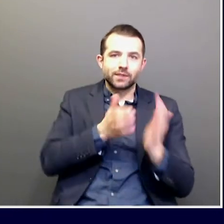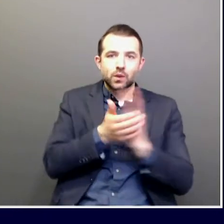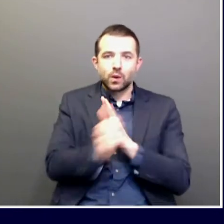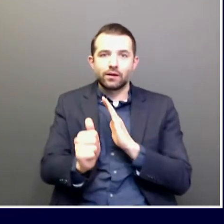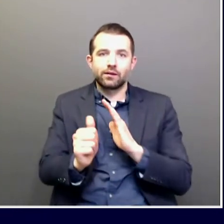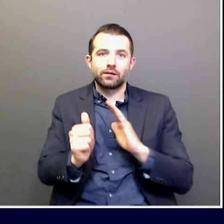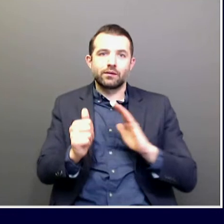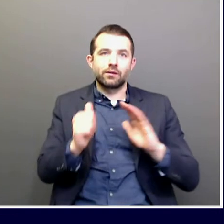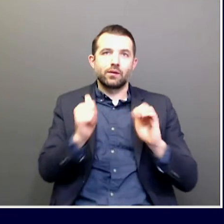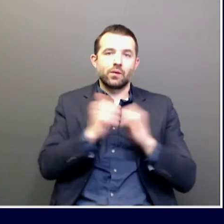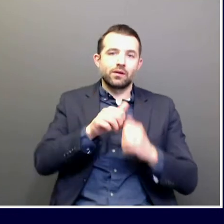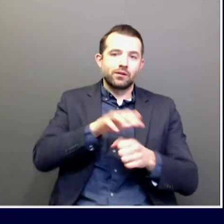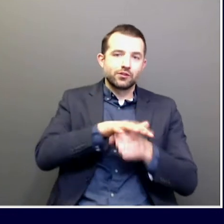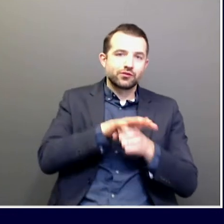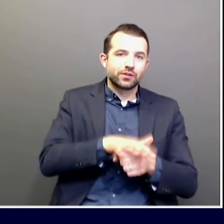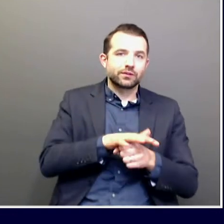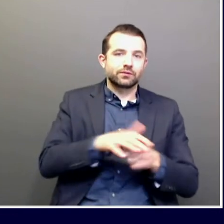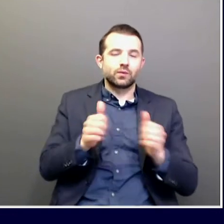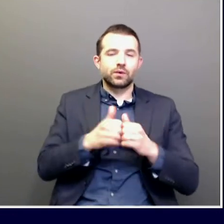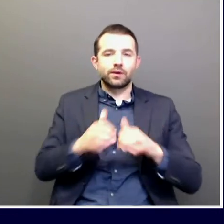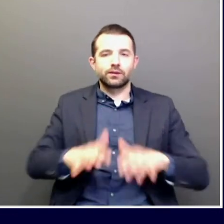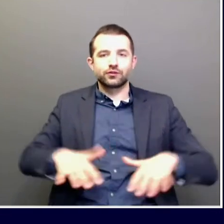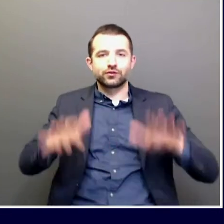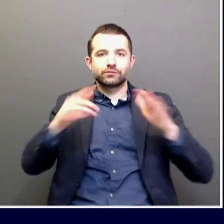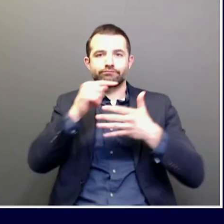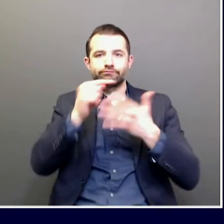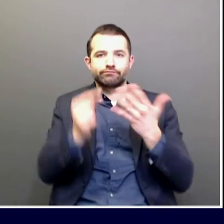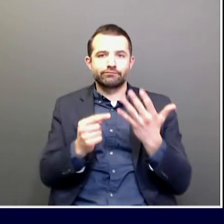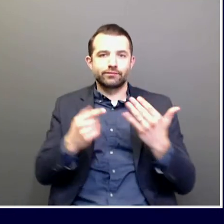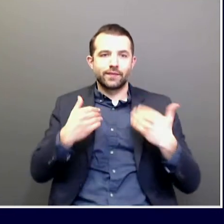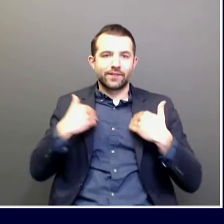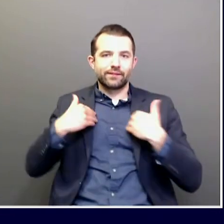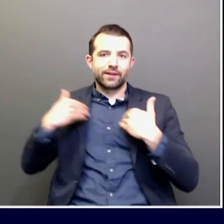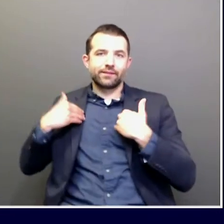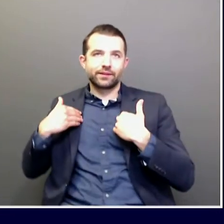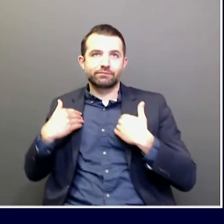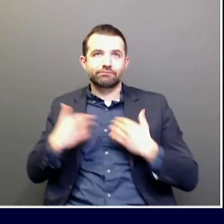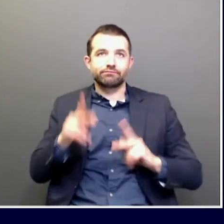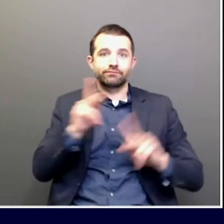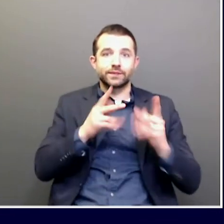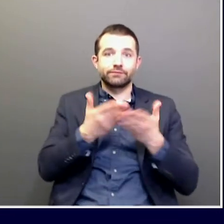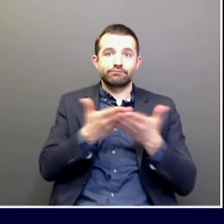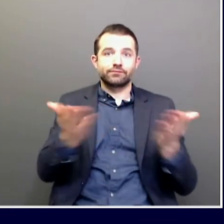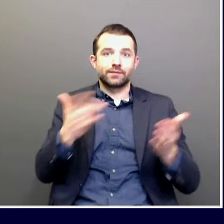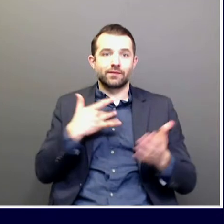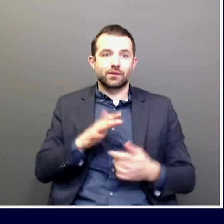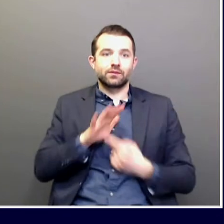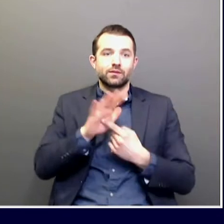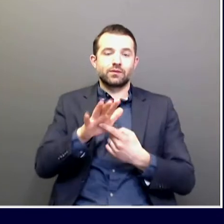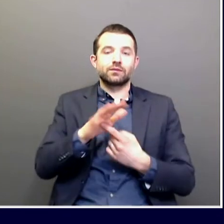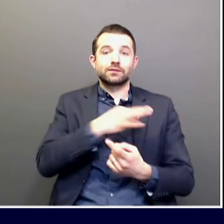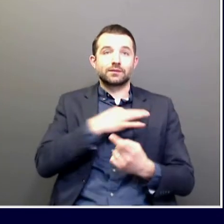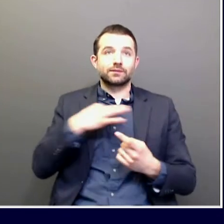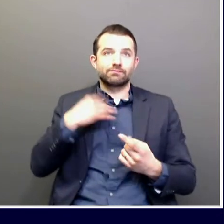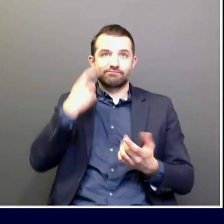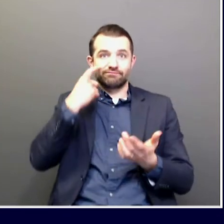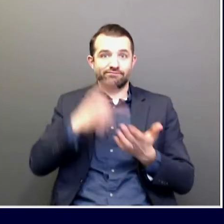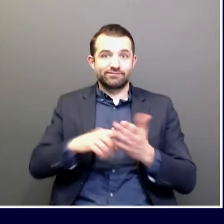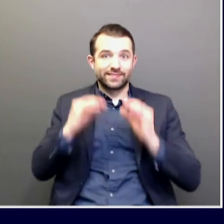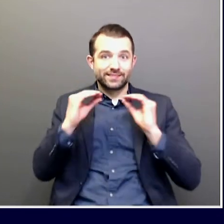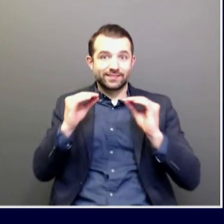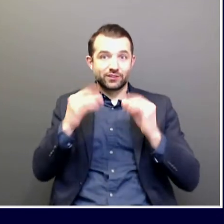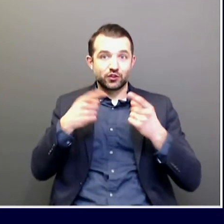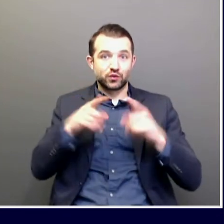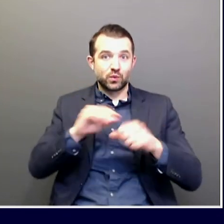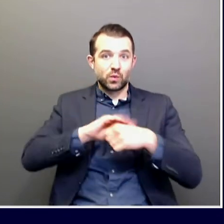strengthenme.com. Thank you both so much. I appreciate it. Thanks, Camille. And that is the slate of questions for the afternoon.